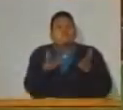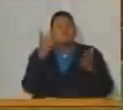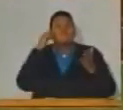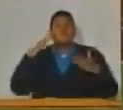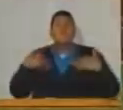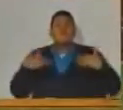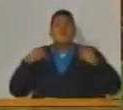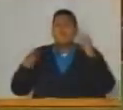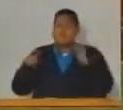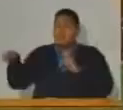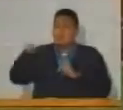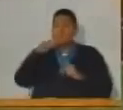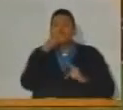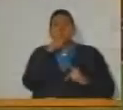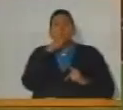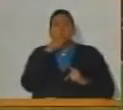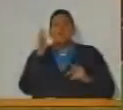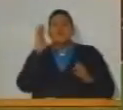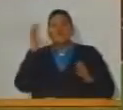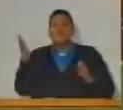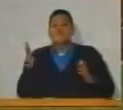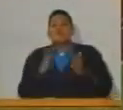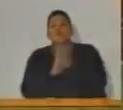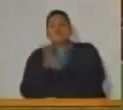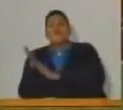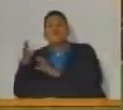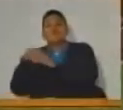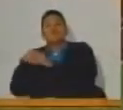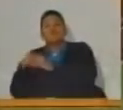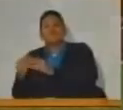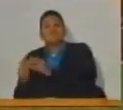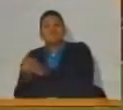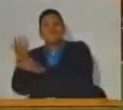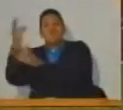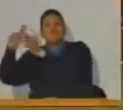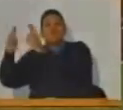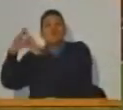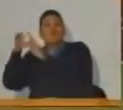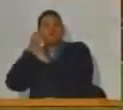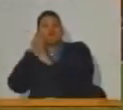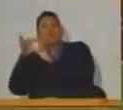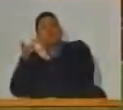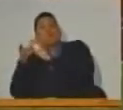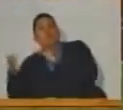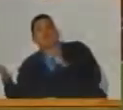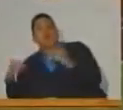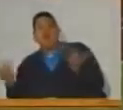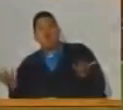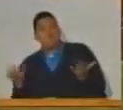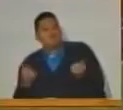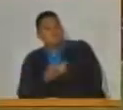young people who would otherwise become a part of the growing number in the unattached category.